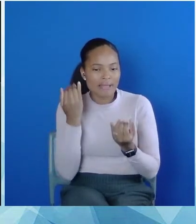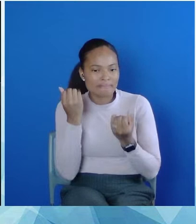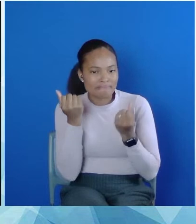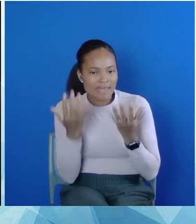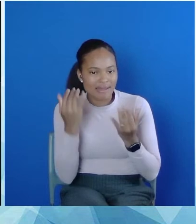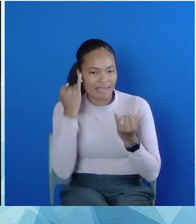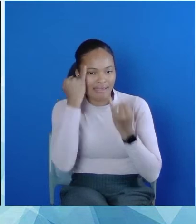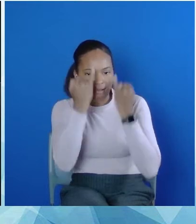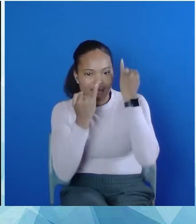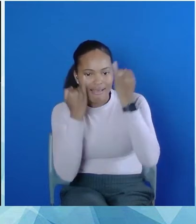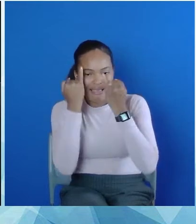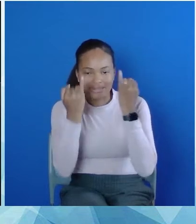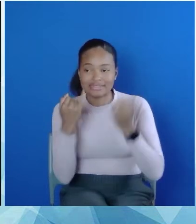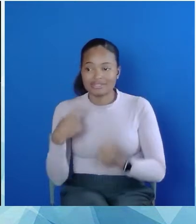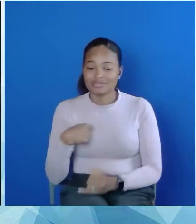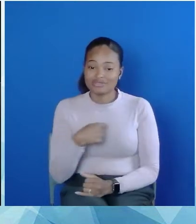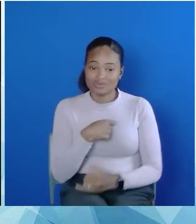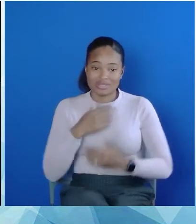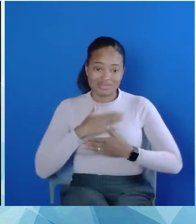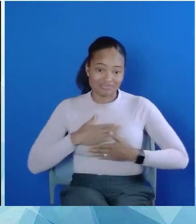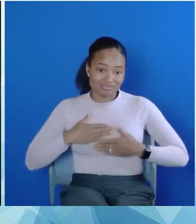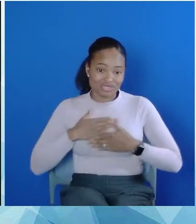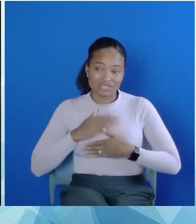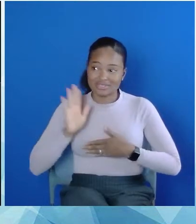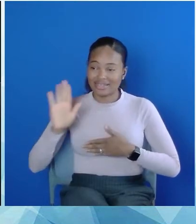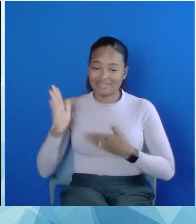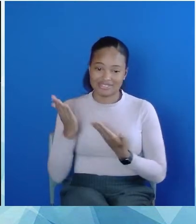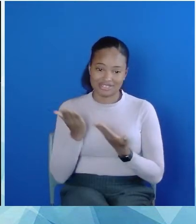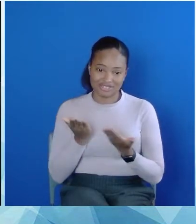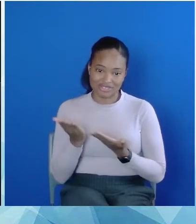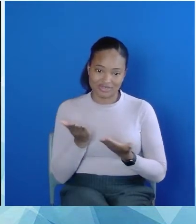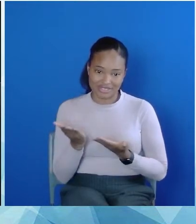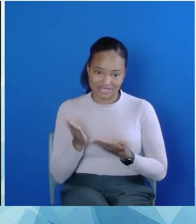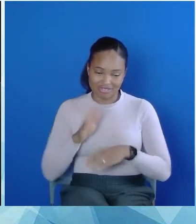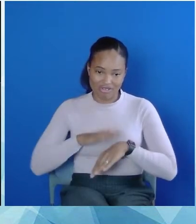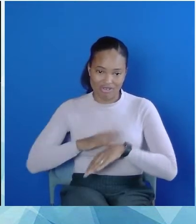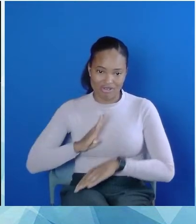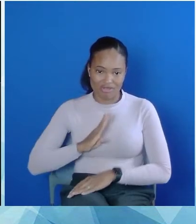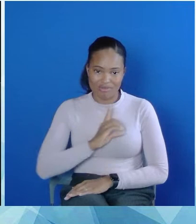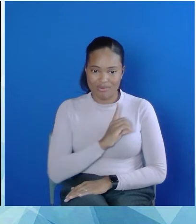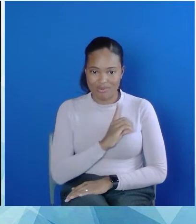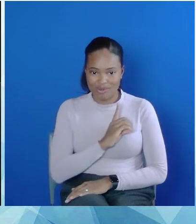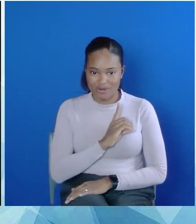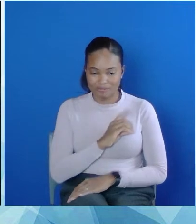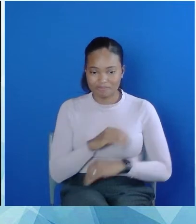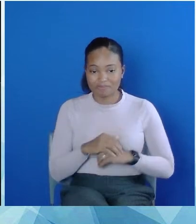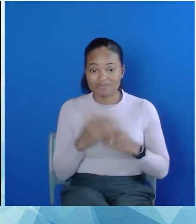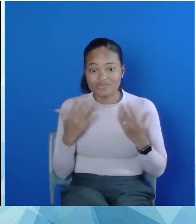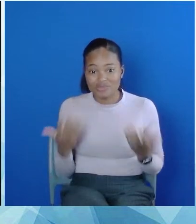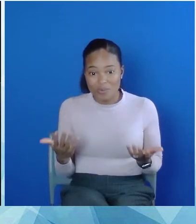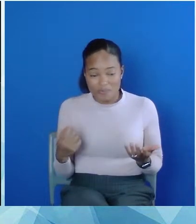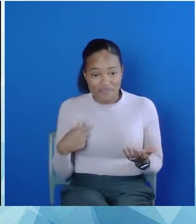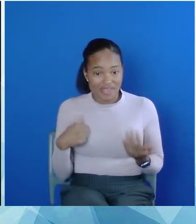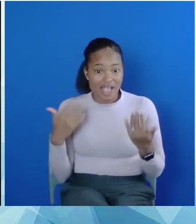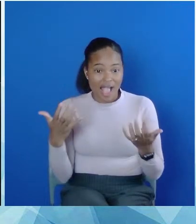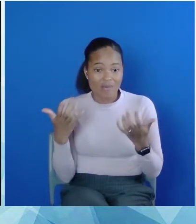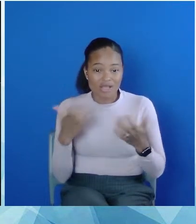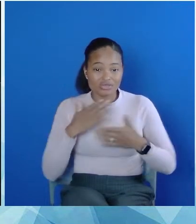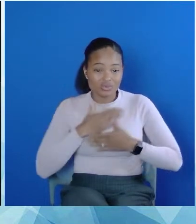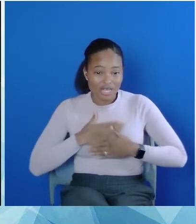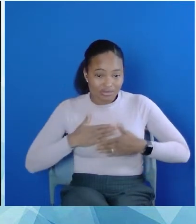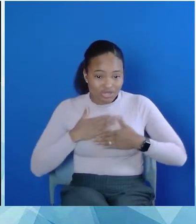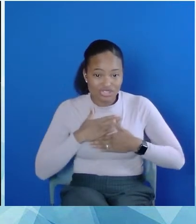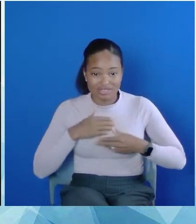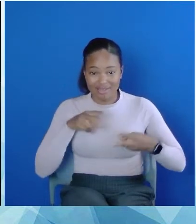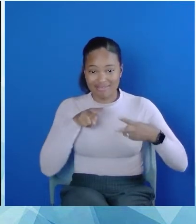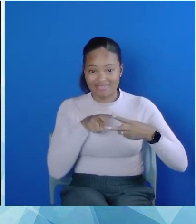appreciate his service on our board. So I just wanted to bring some appreciation because I know